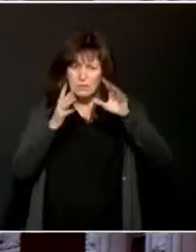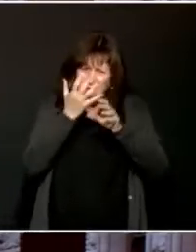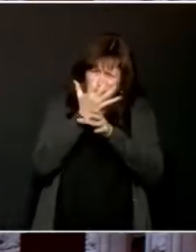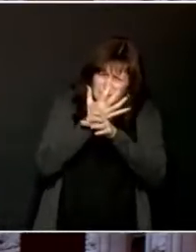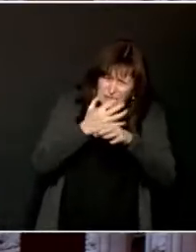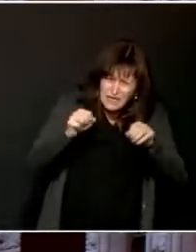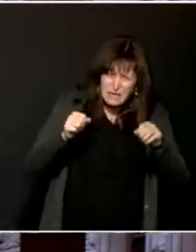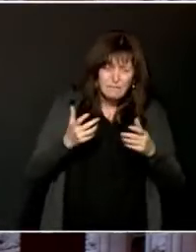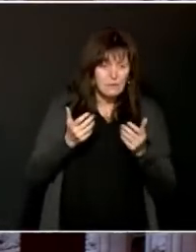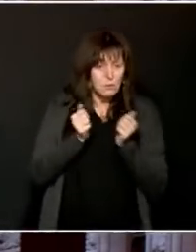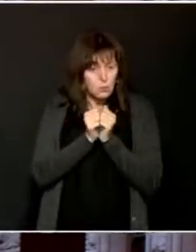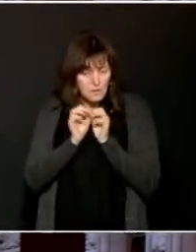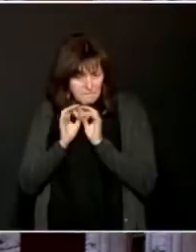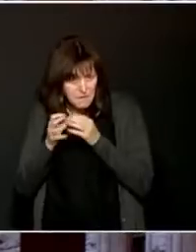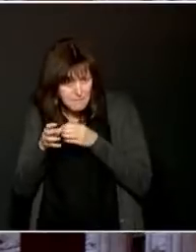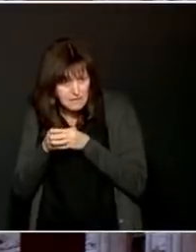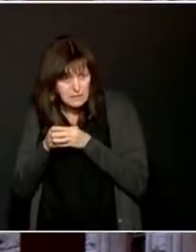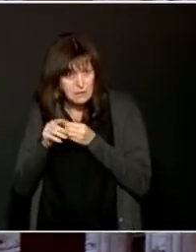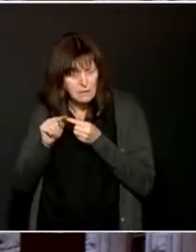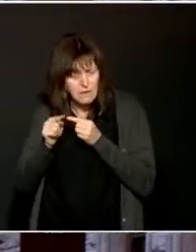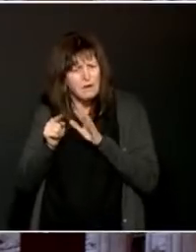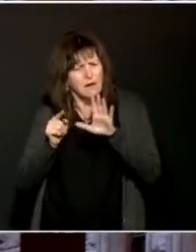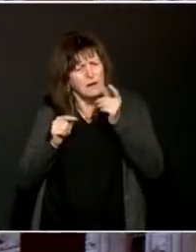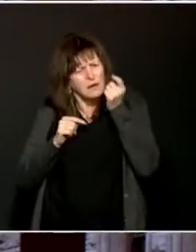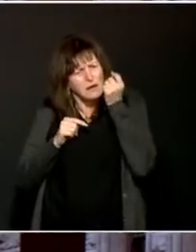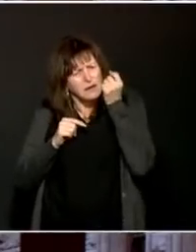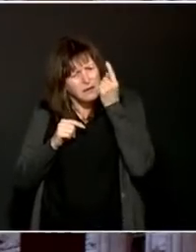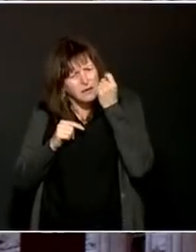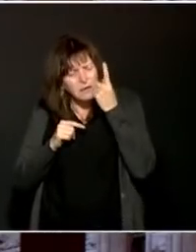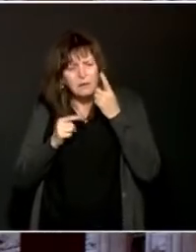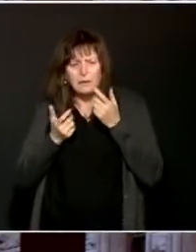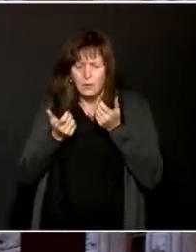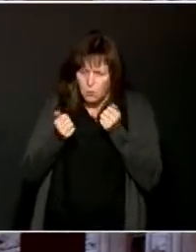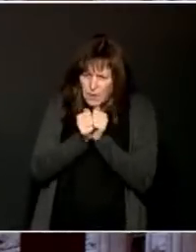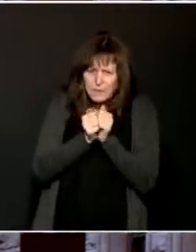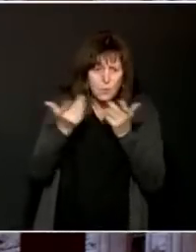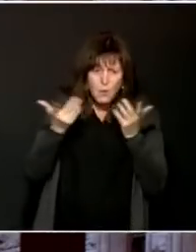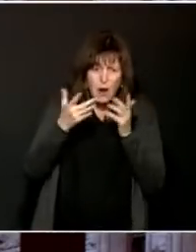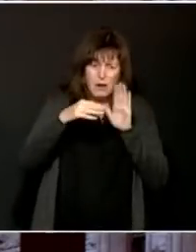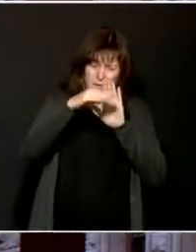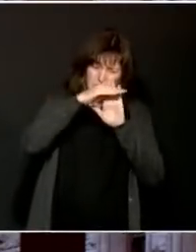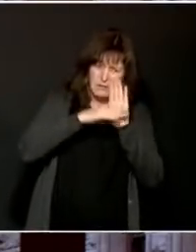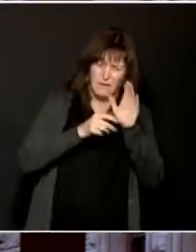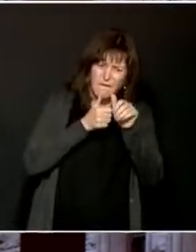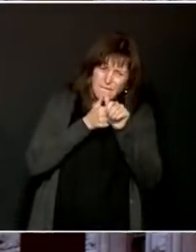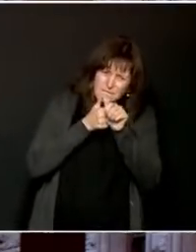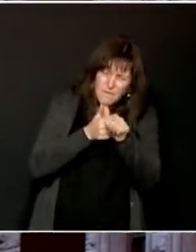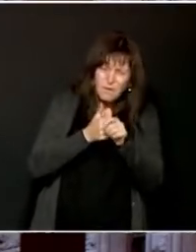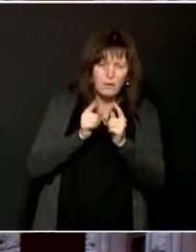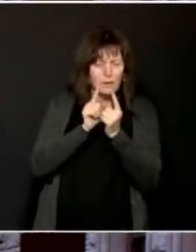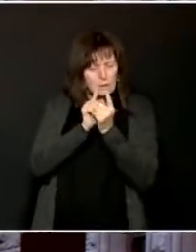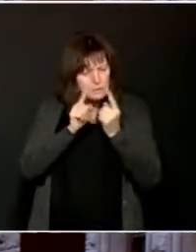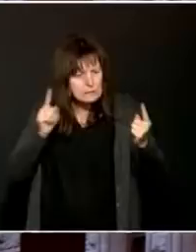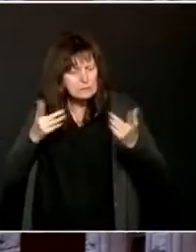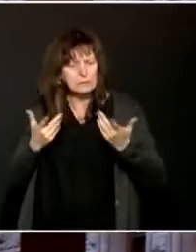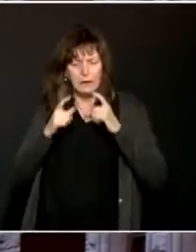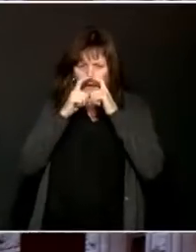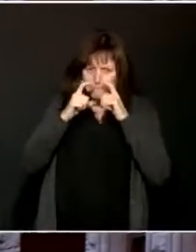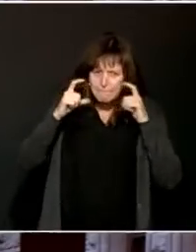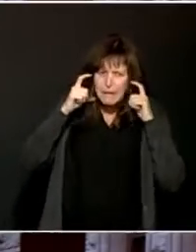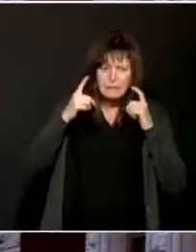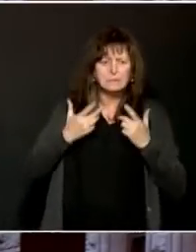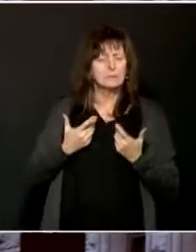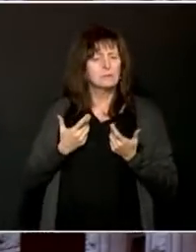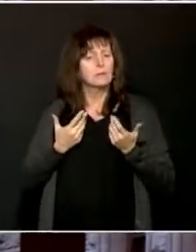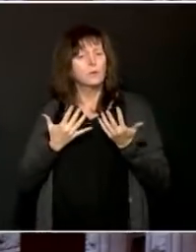right masking, the right precautions, so we can continue to be healthy as we wait for our vaccines that are coming. More supplies are coming in,